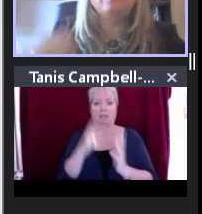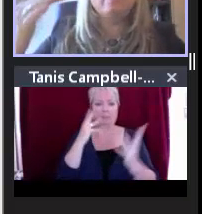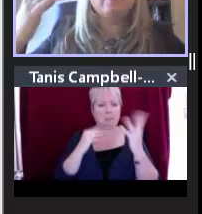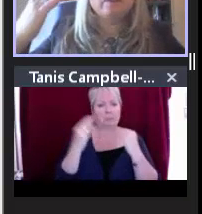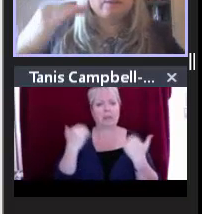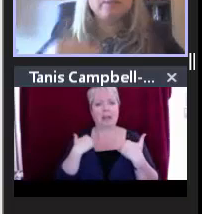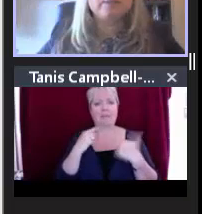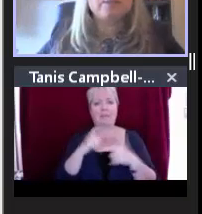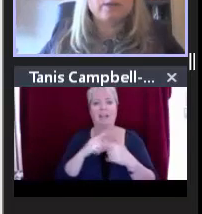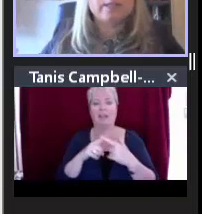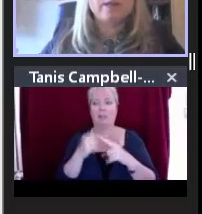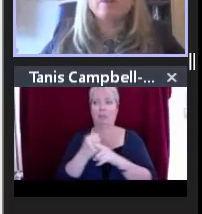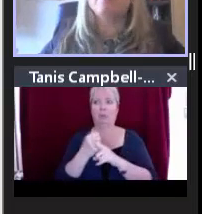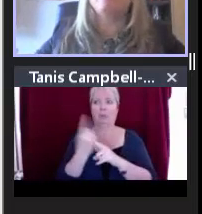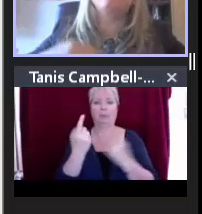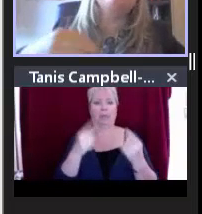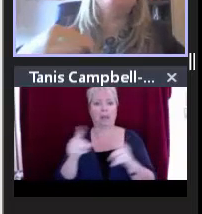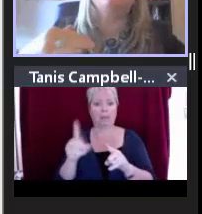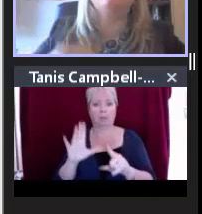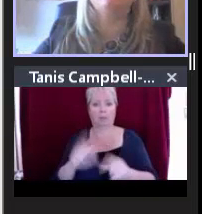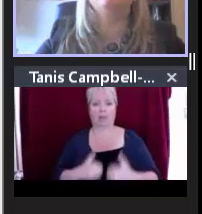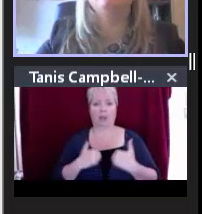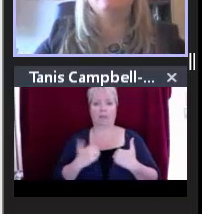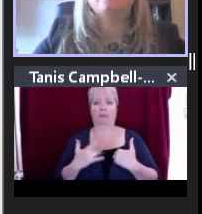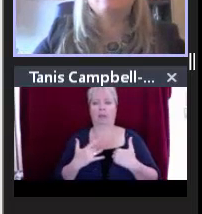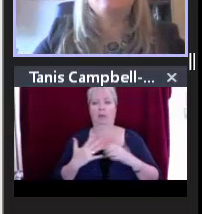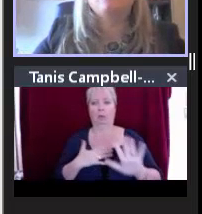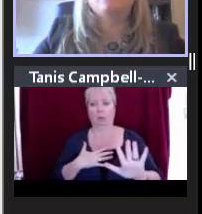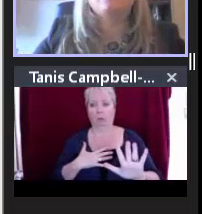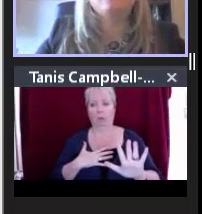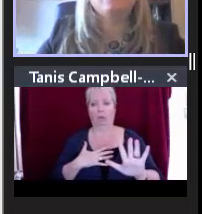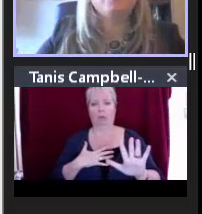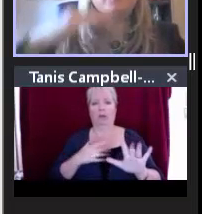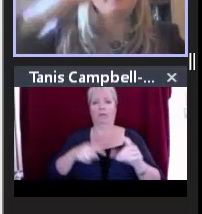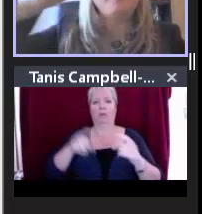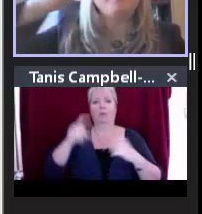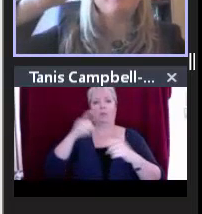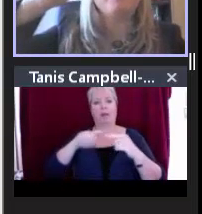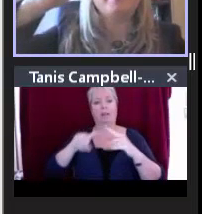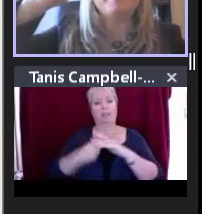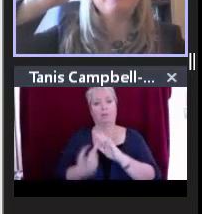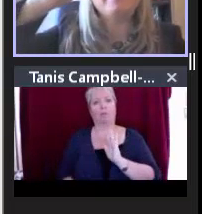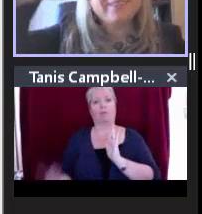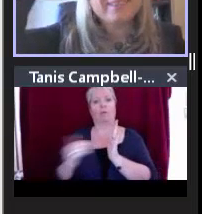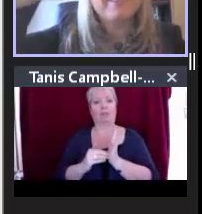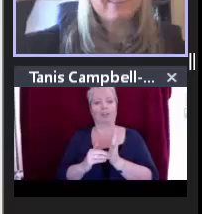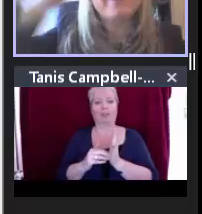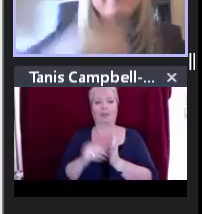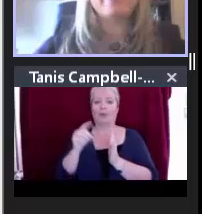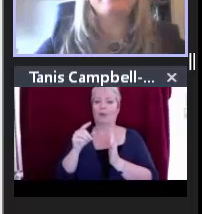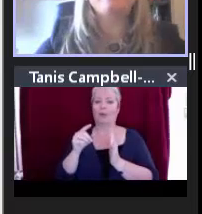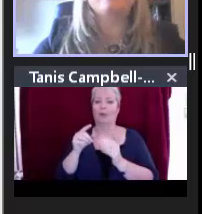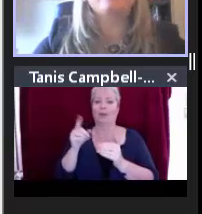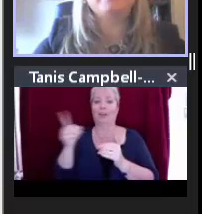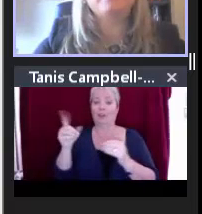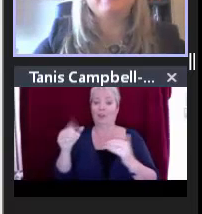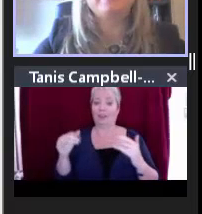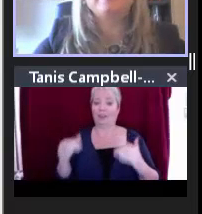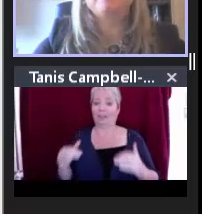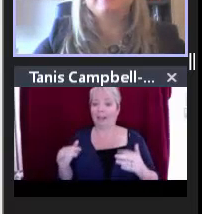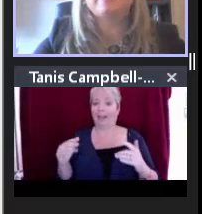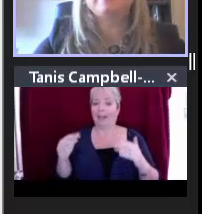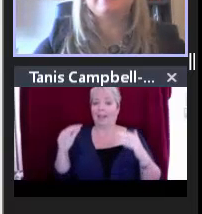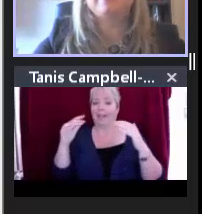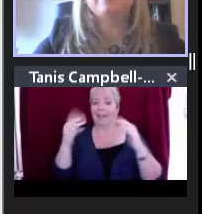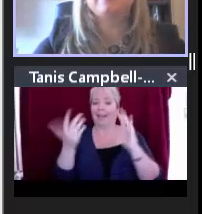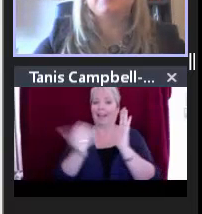yourself starting down at the bottom again. And you're here, right? You're getting there. So this